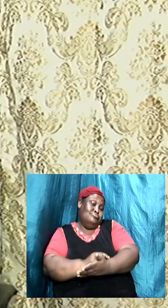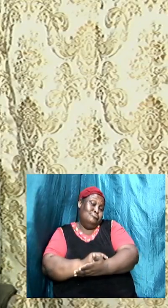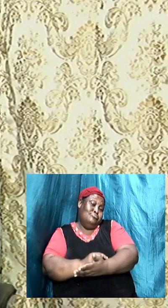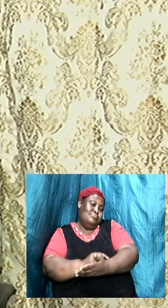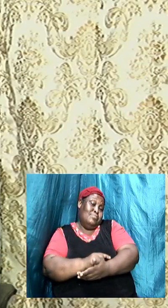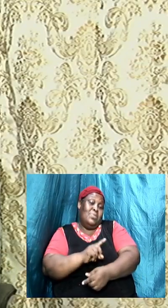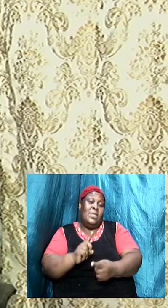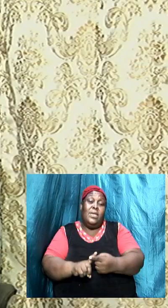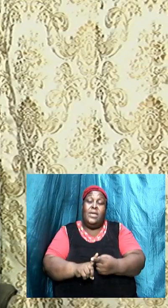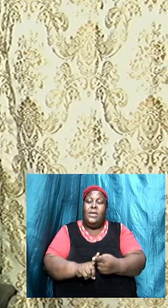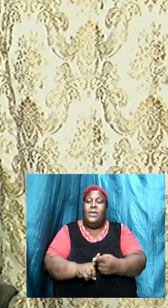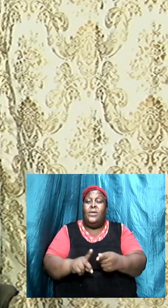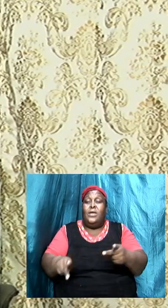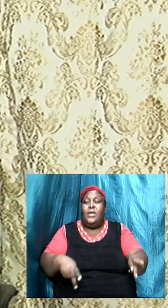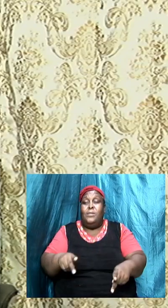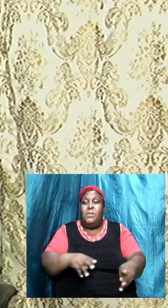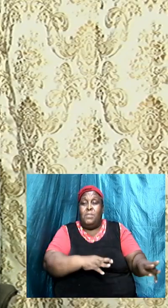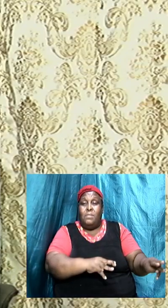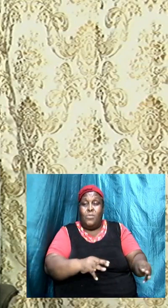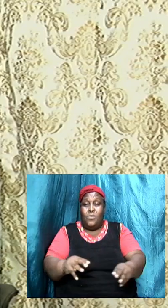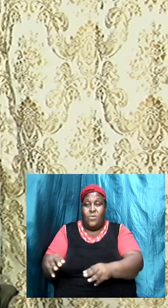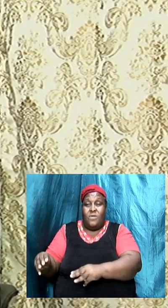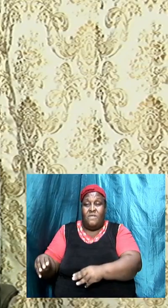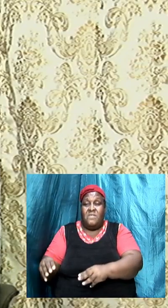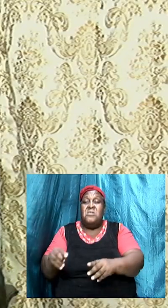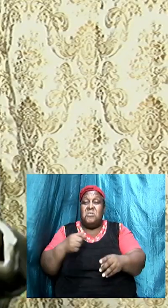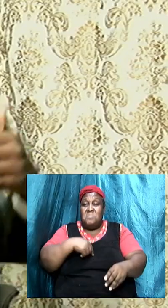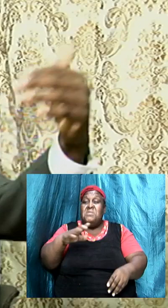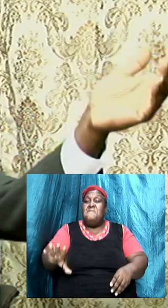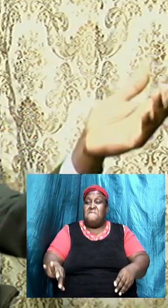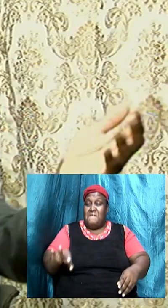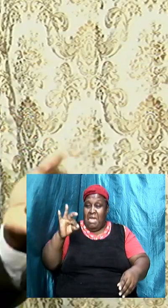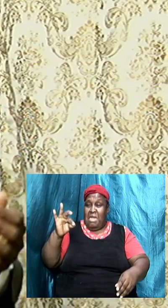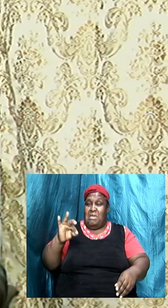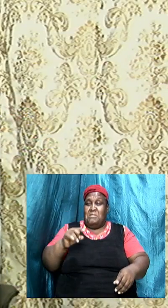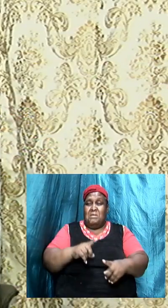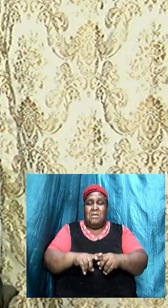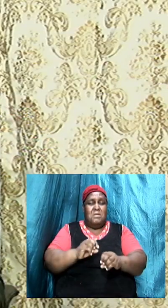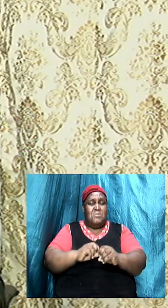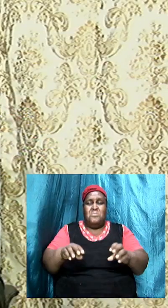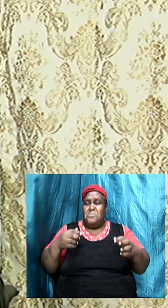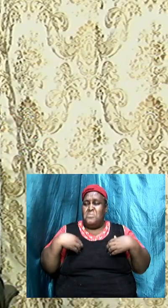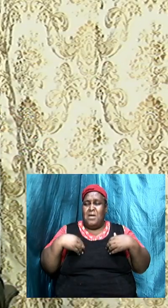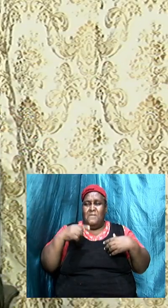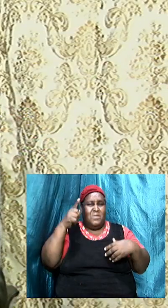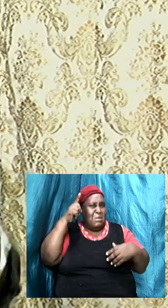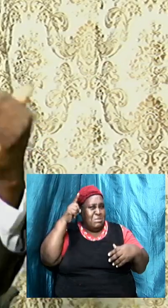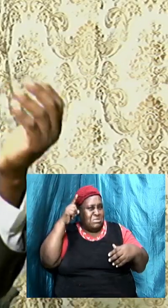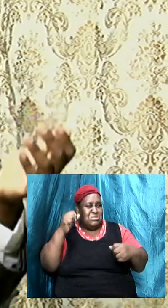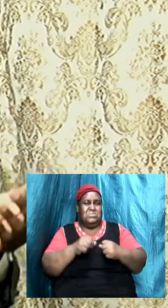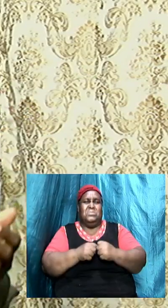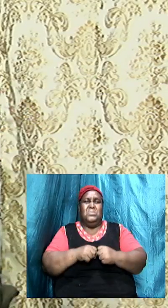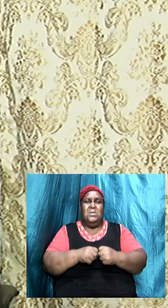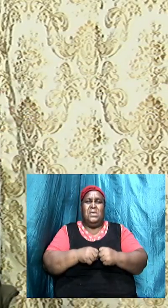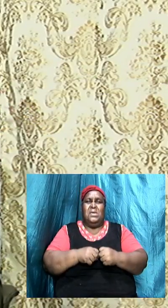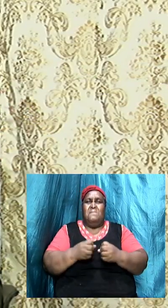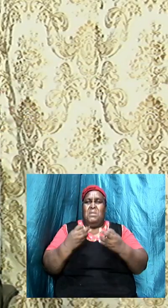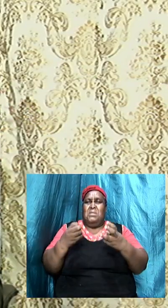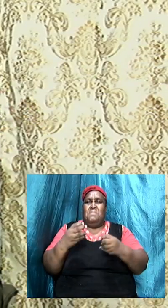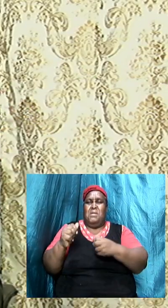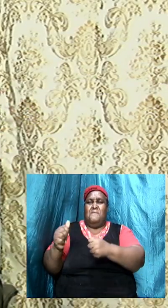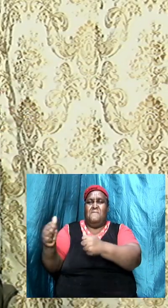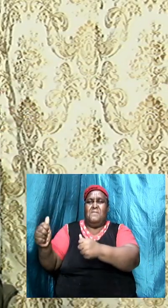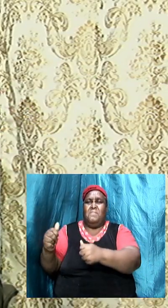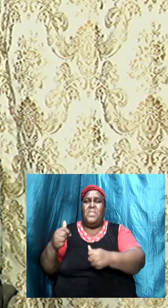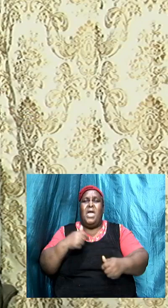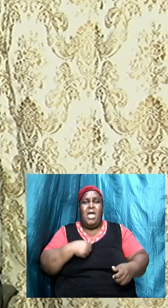when people being blown away and move away, I find the thing. I don't have to listen to anybody who have a whole heap of followers. I